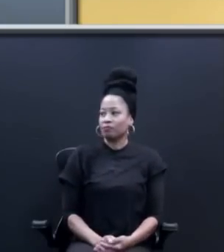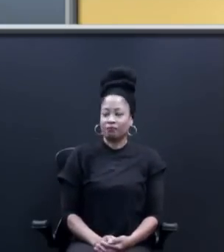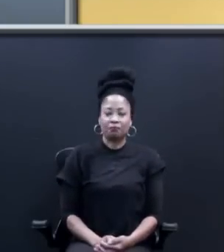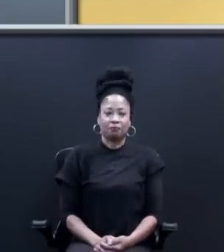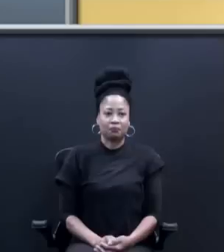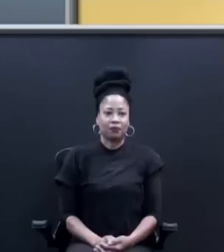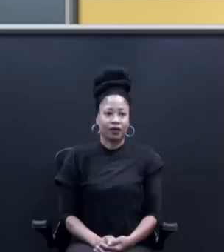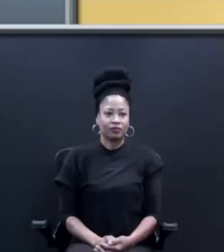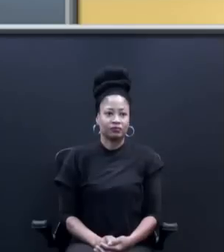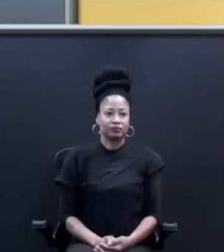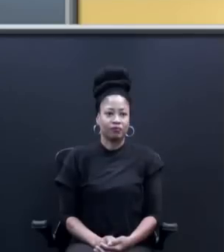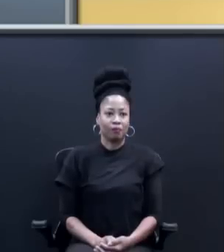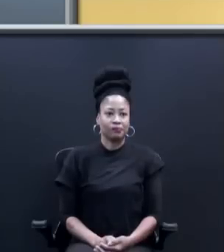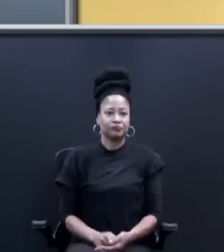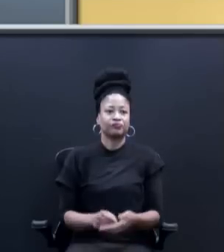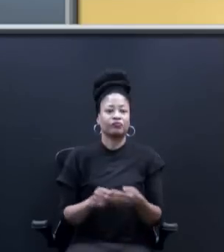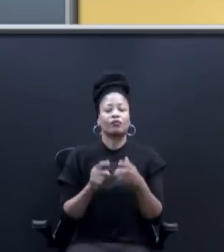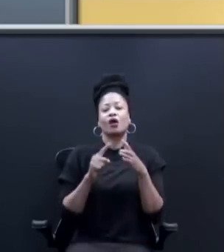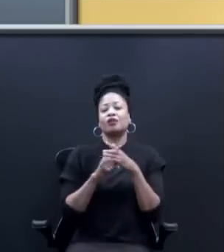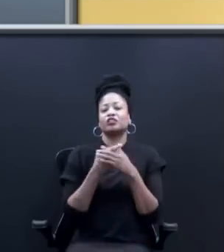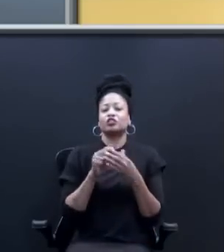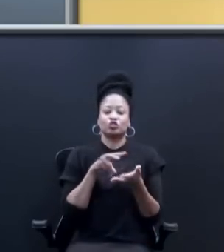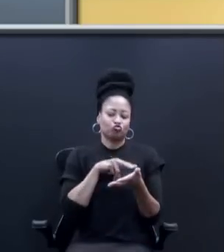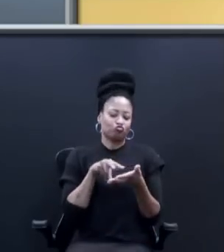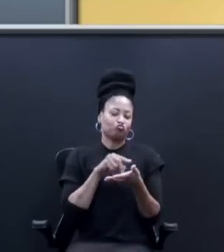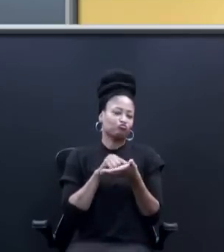And we're going to start reading at verse 1, and we're going to skip down.